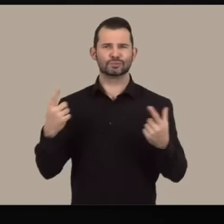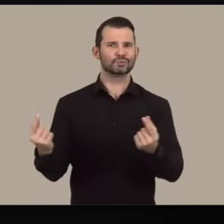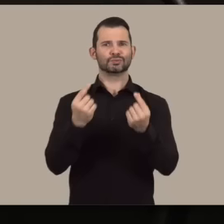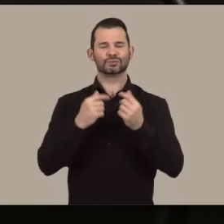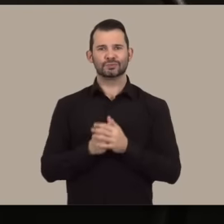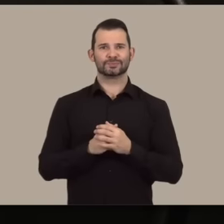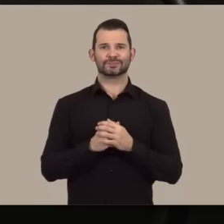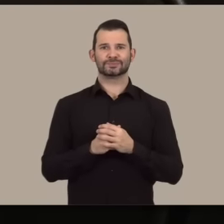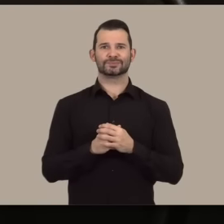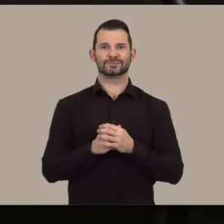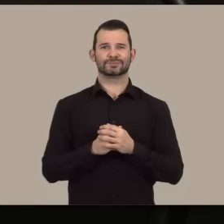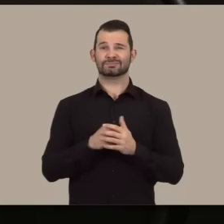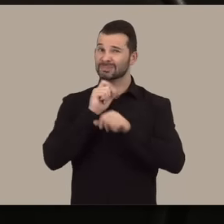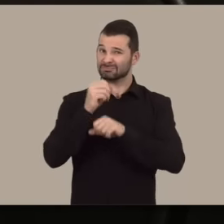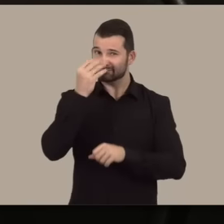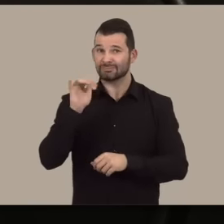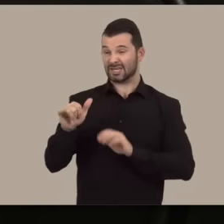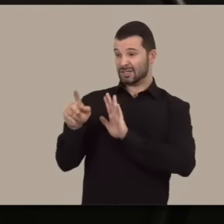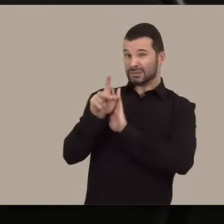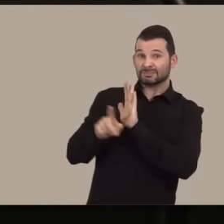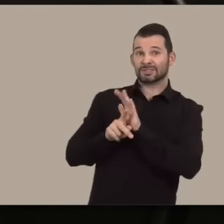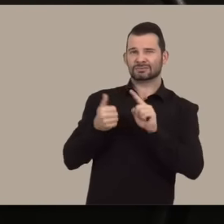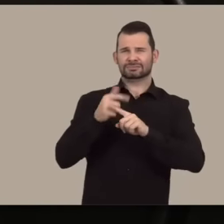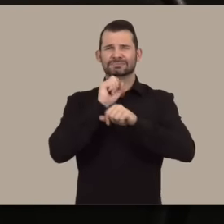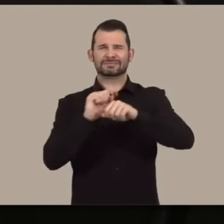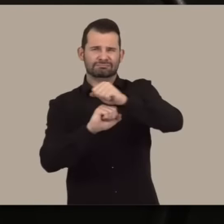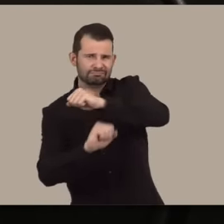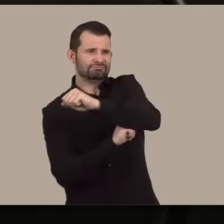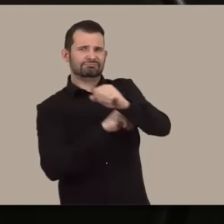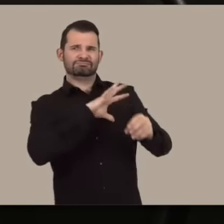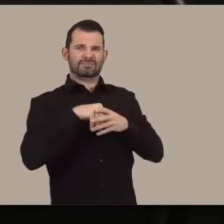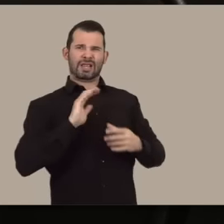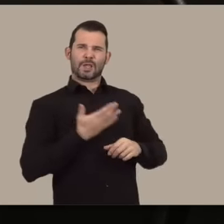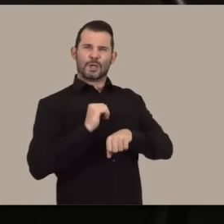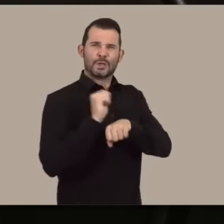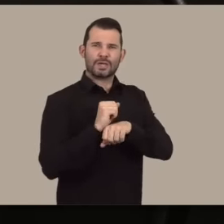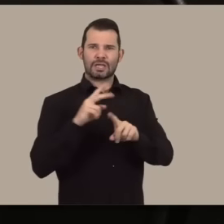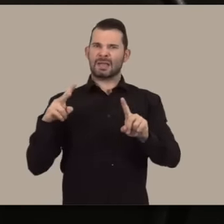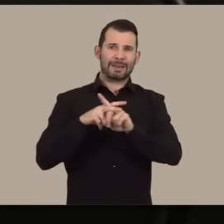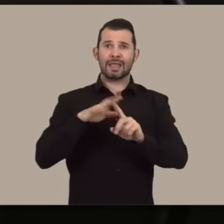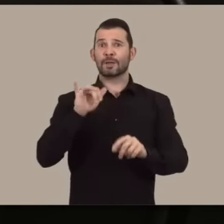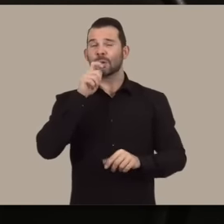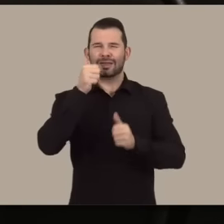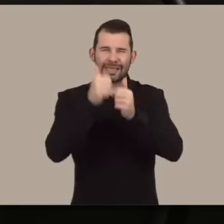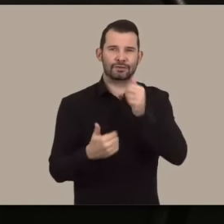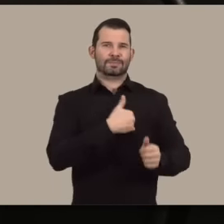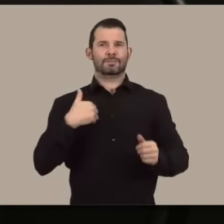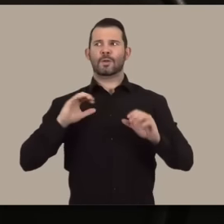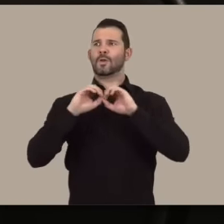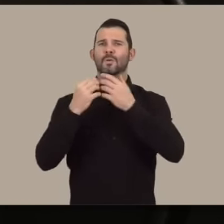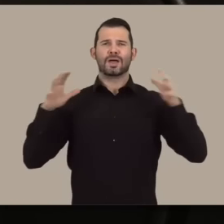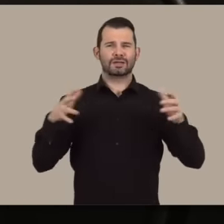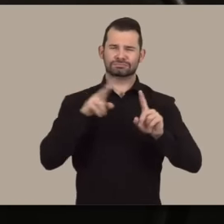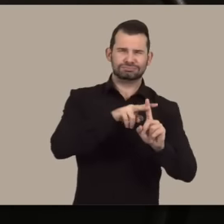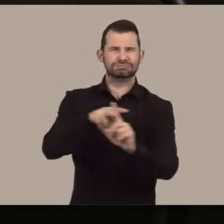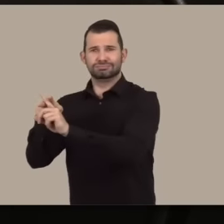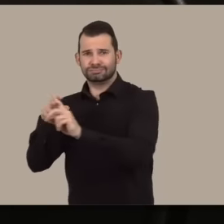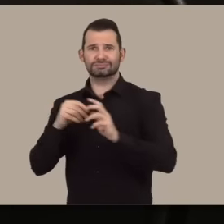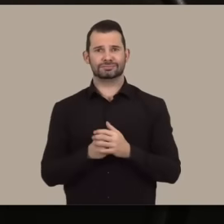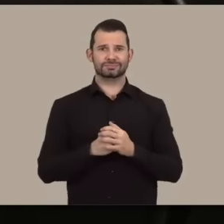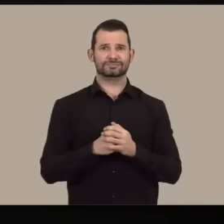words. In fact, these principles are fundamental to our work and are applied by every member of our